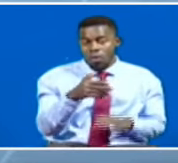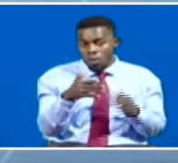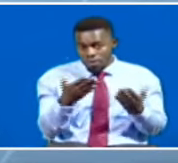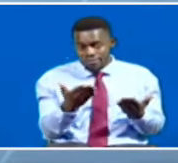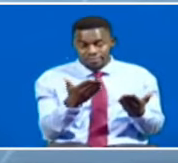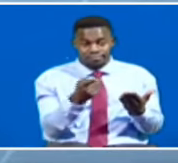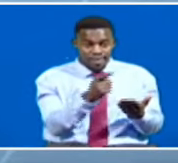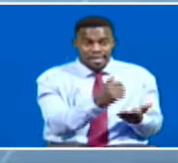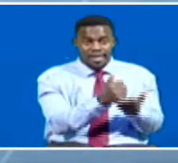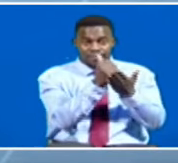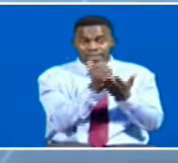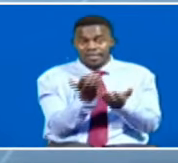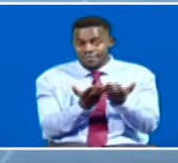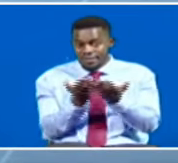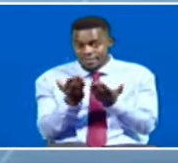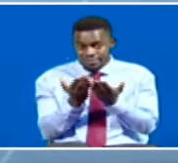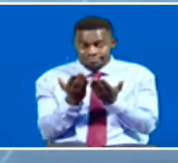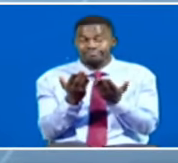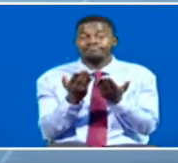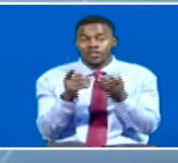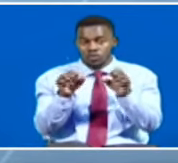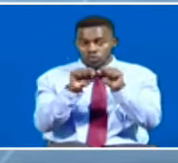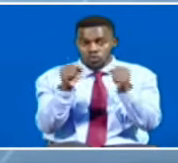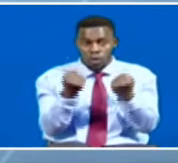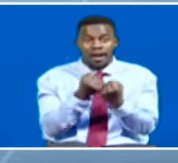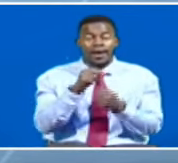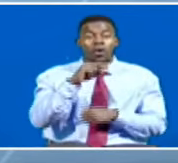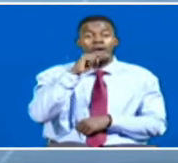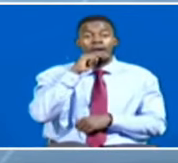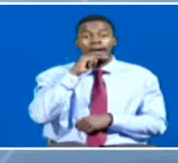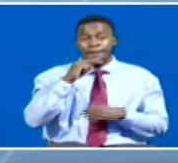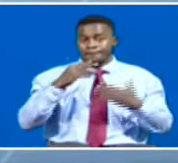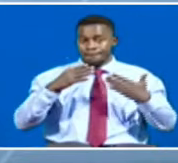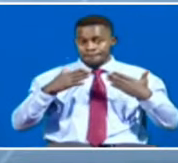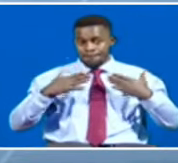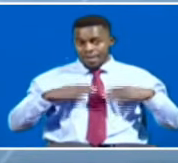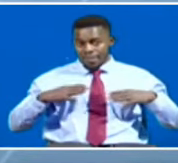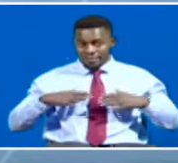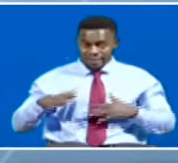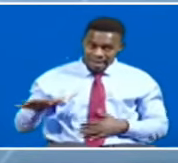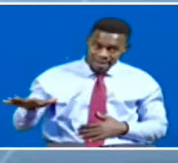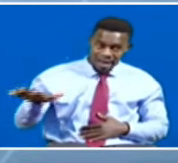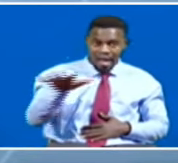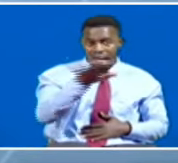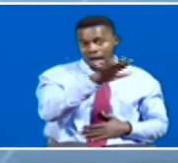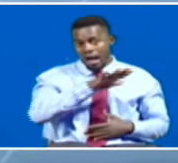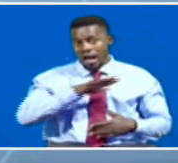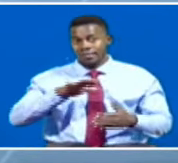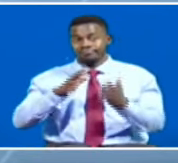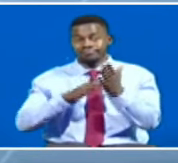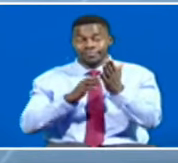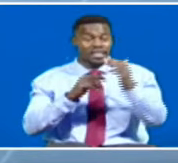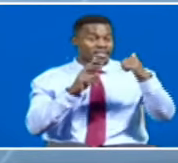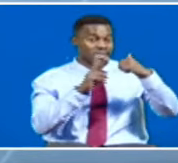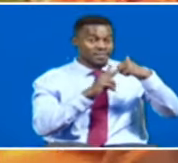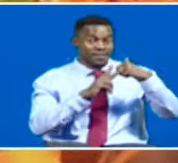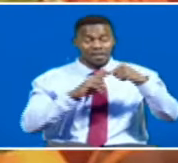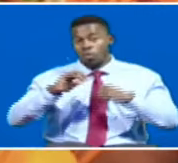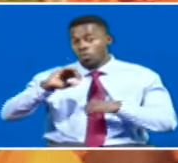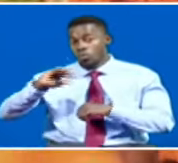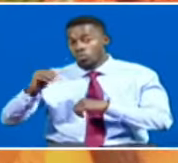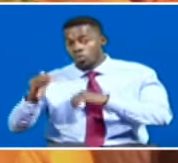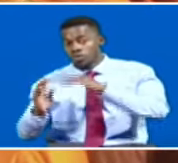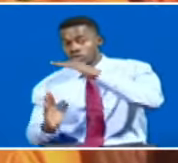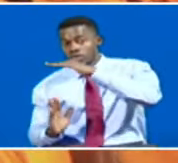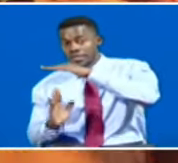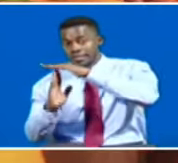Kitui South, member registration would be carried out across the county in all the other seven constituencies. Speaking during